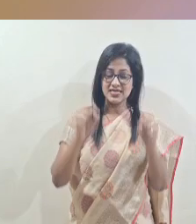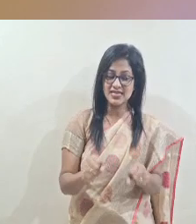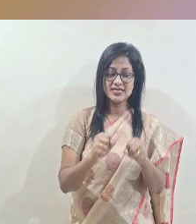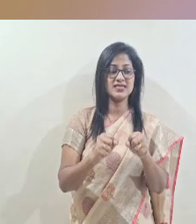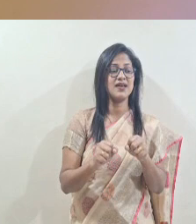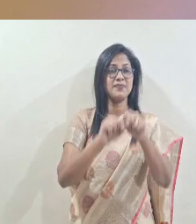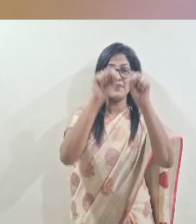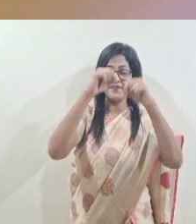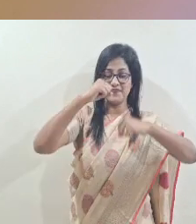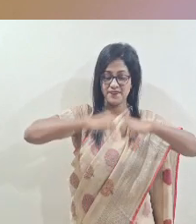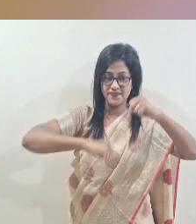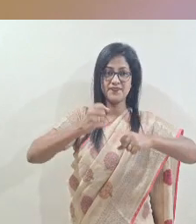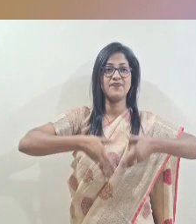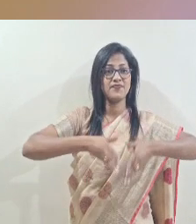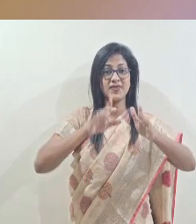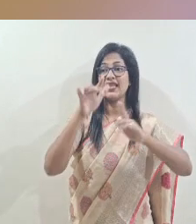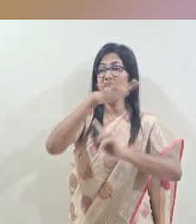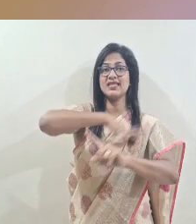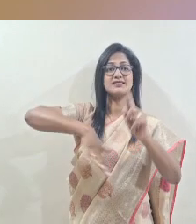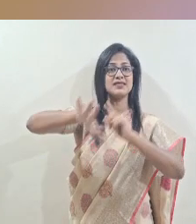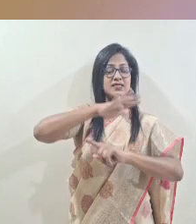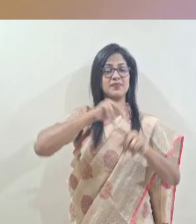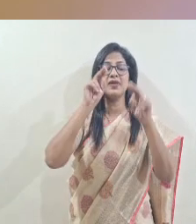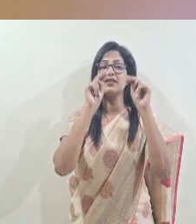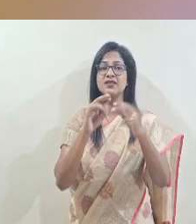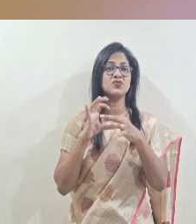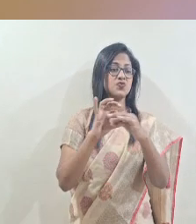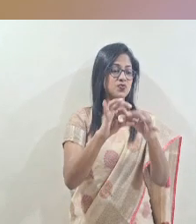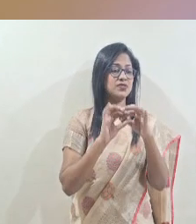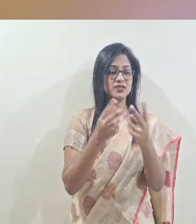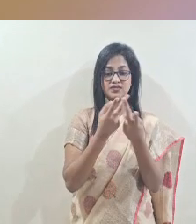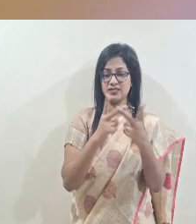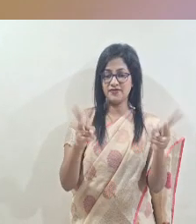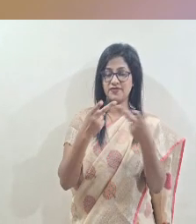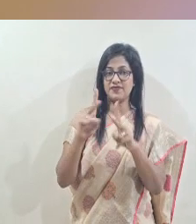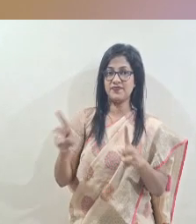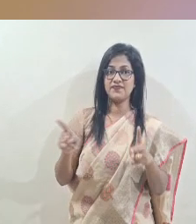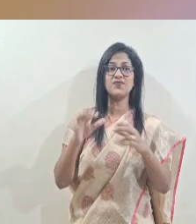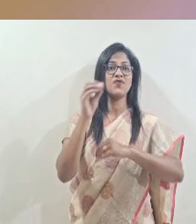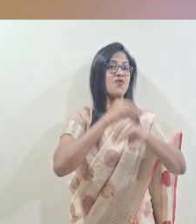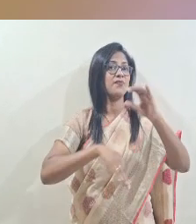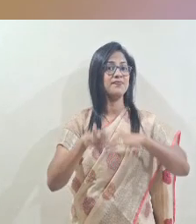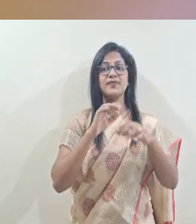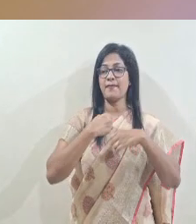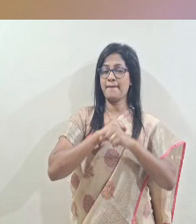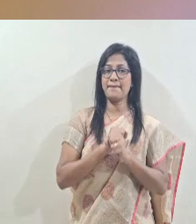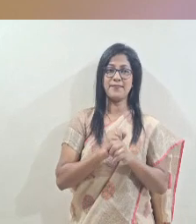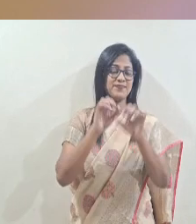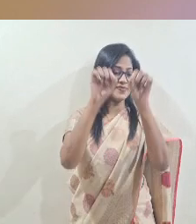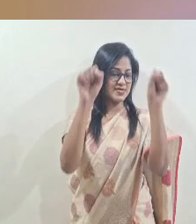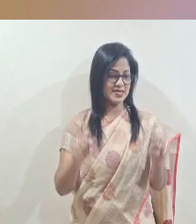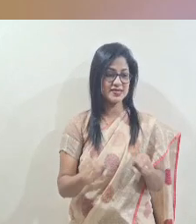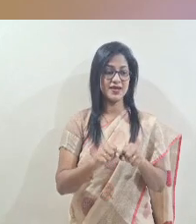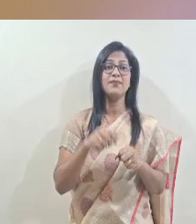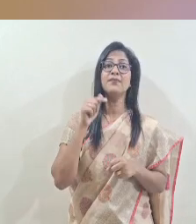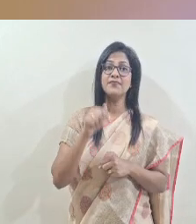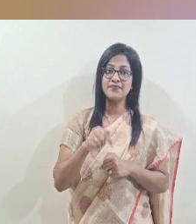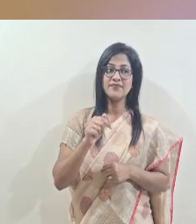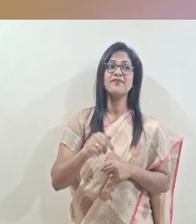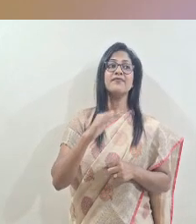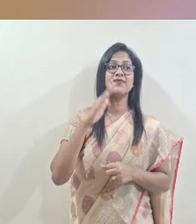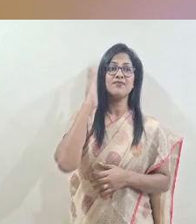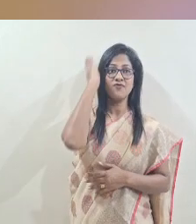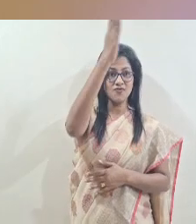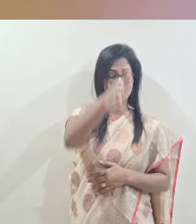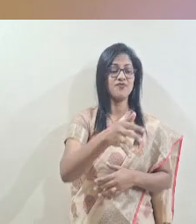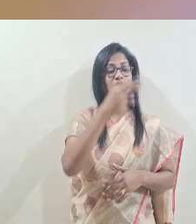its environment, and you need coordination between the different organizations that forms the system. And there is a lack of long-term